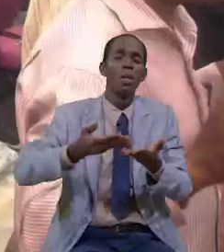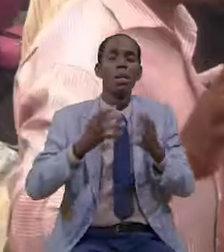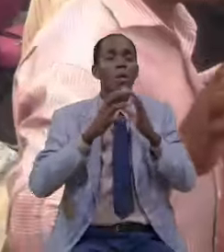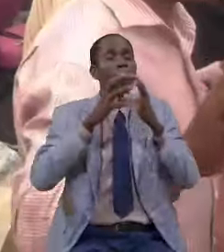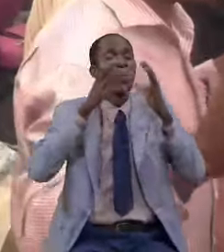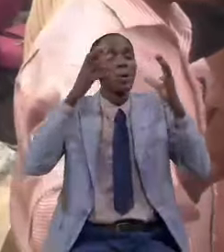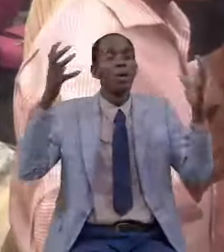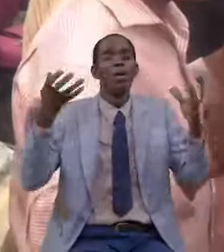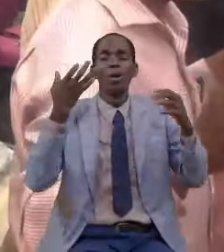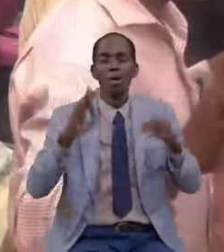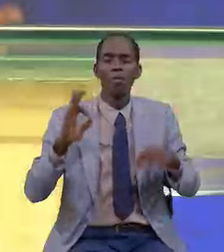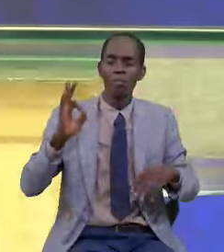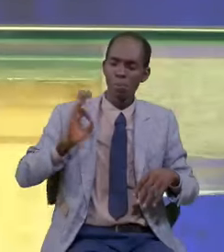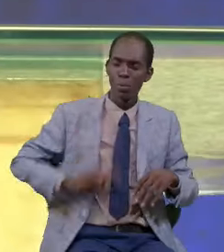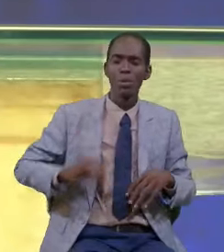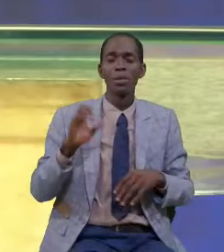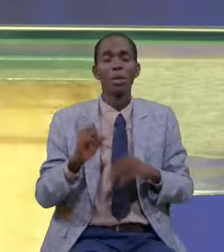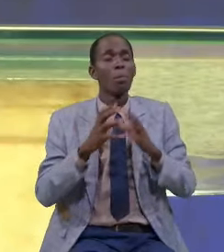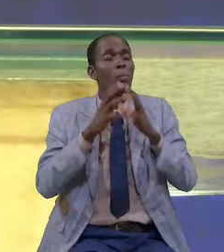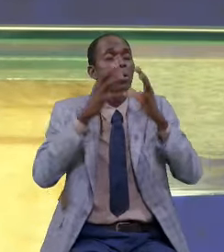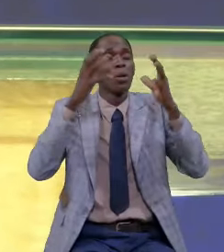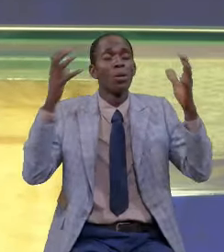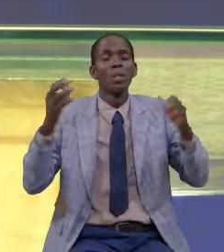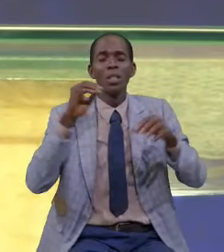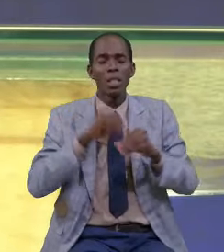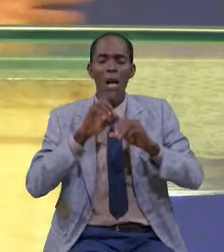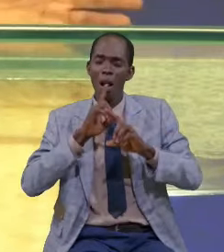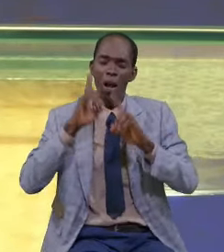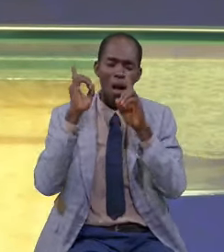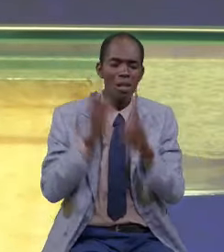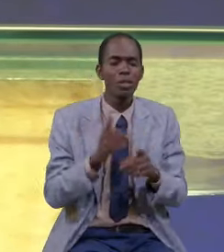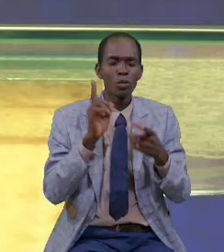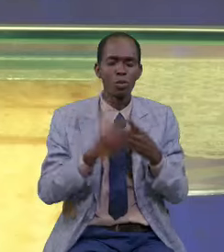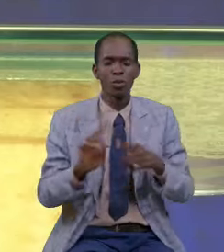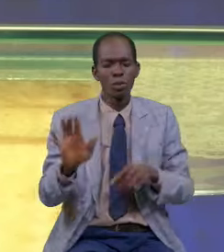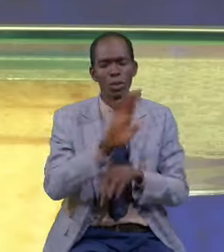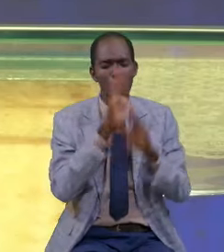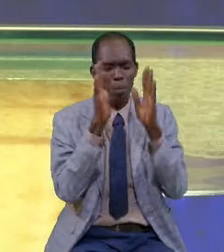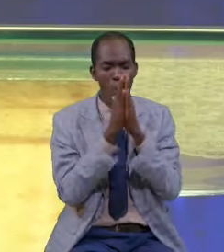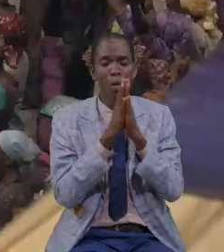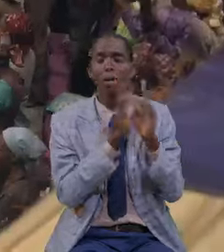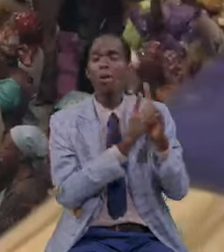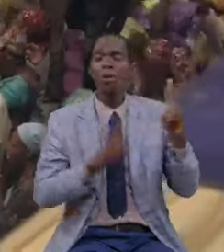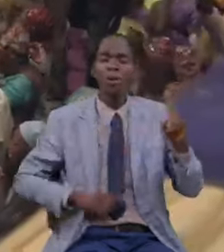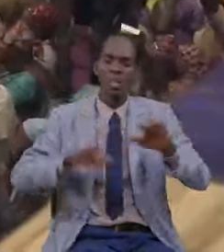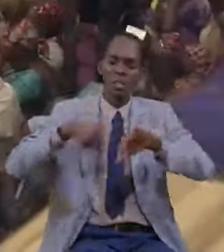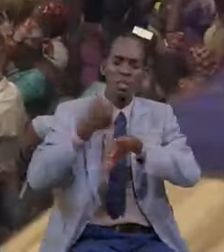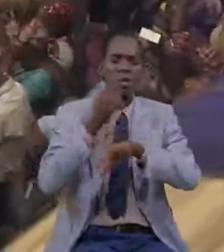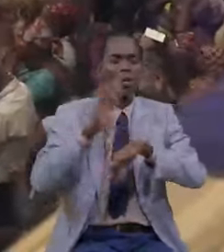of benefits. Abundance in answer to prayer. Confirm upon every